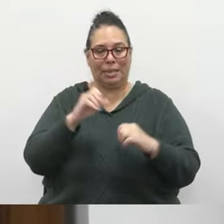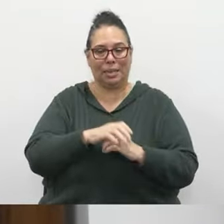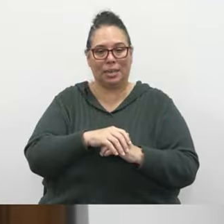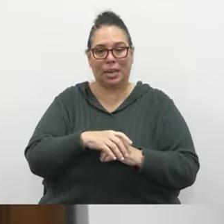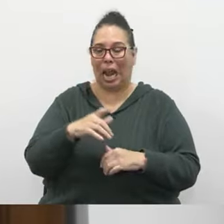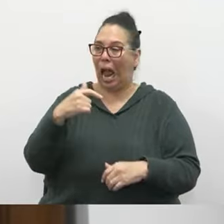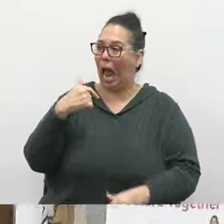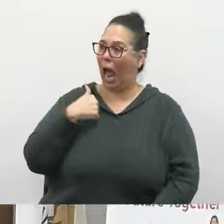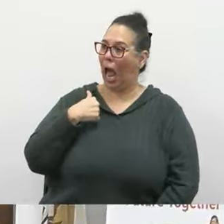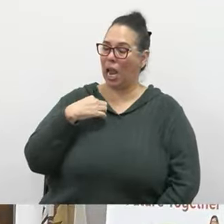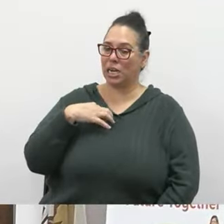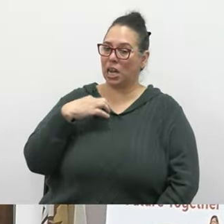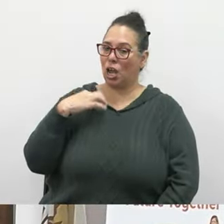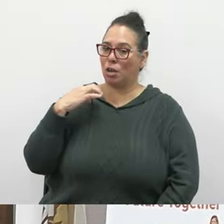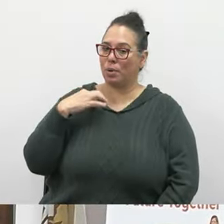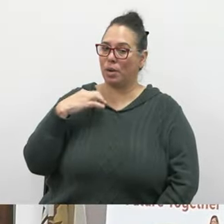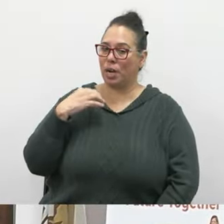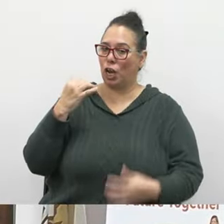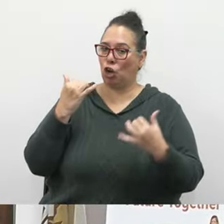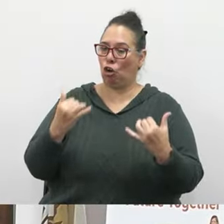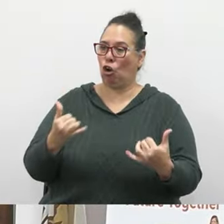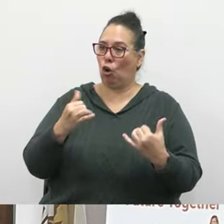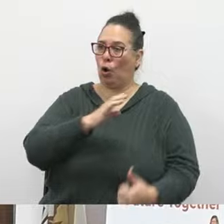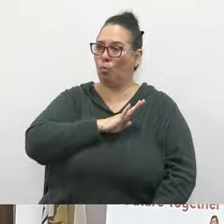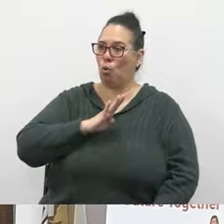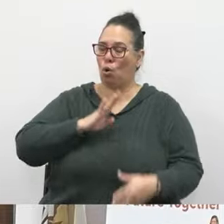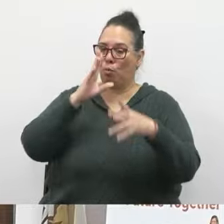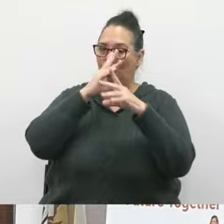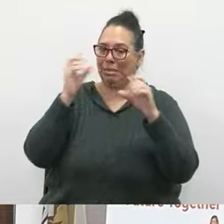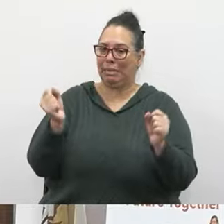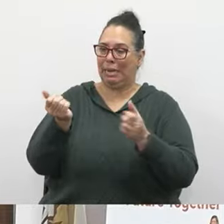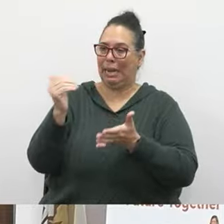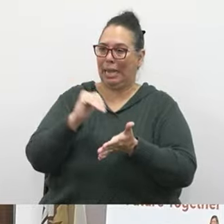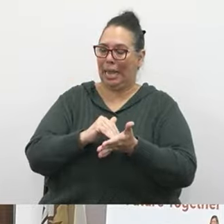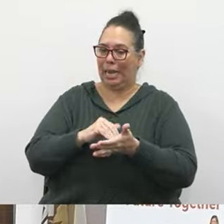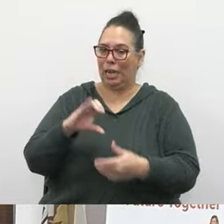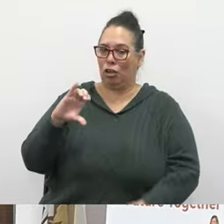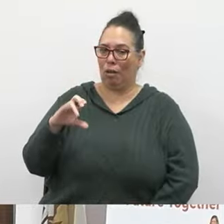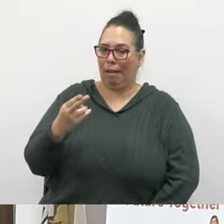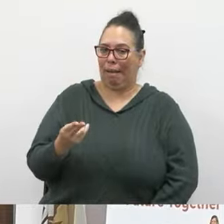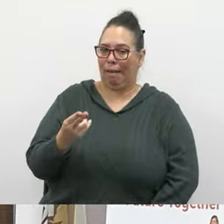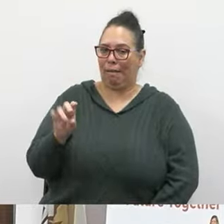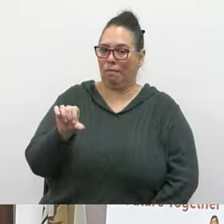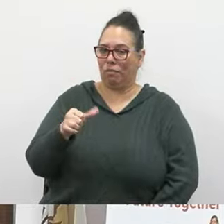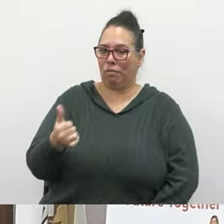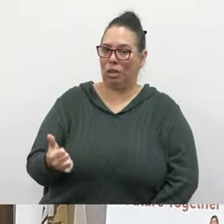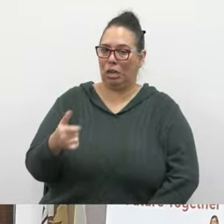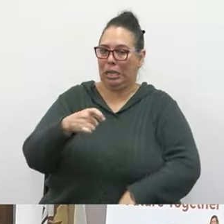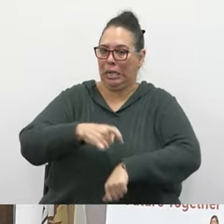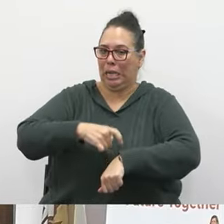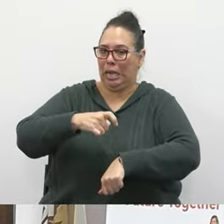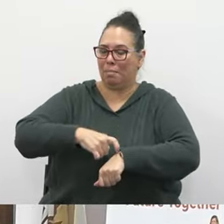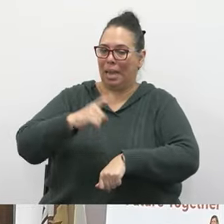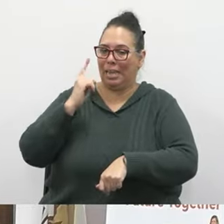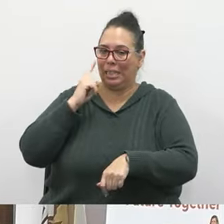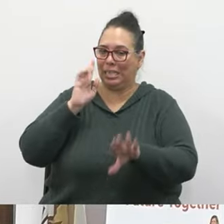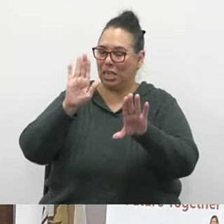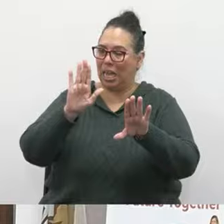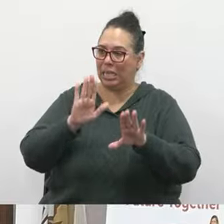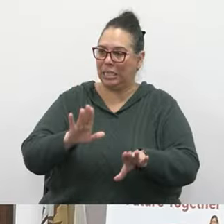would nominate our current board president, Ms. Craighead, for another term. I think she's done an